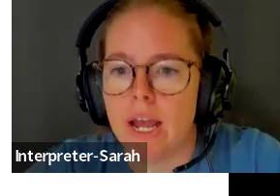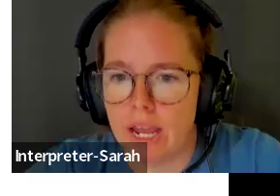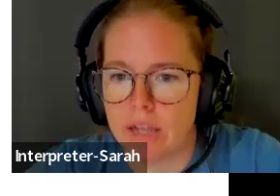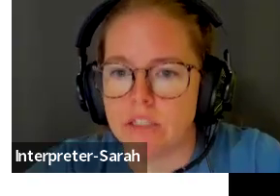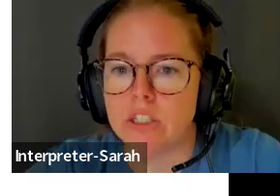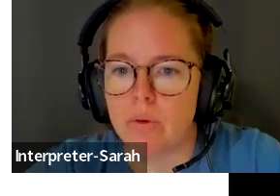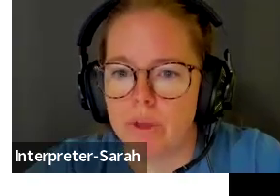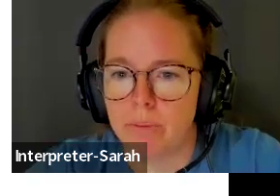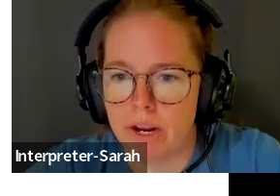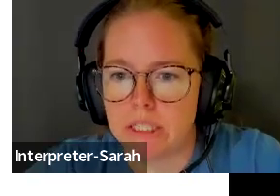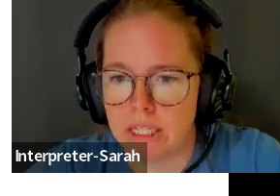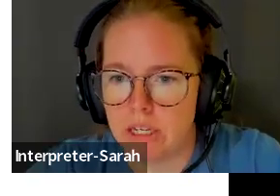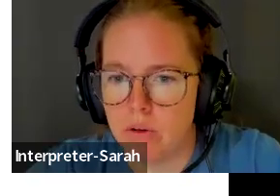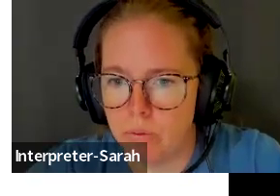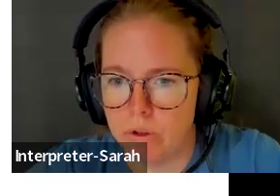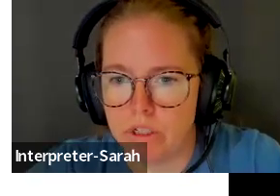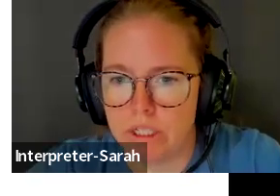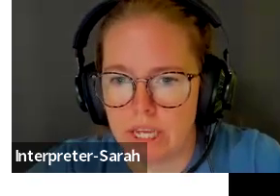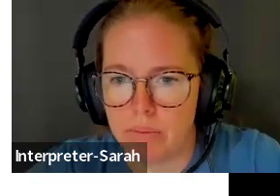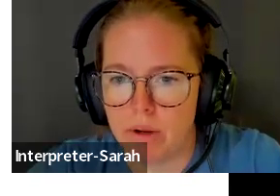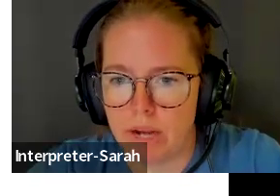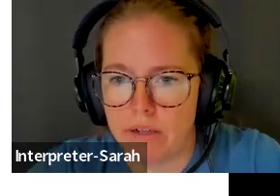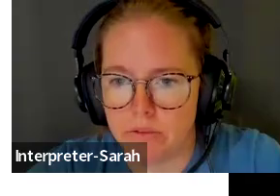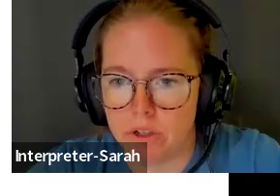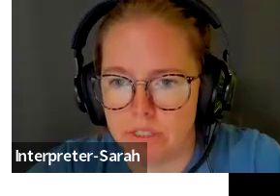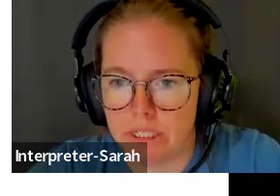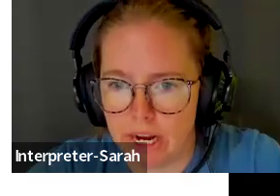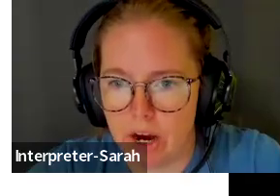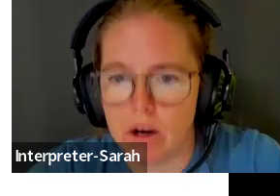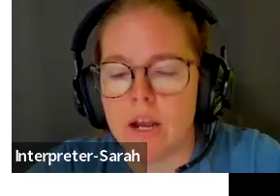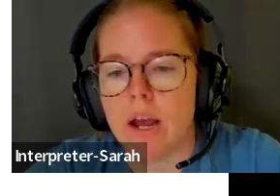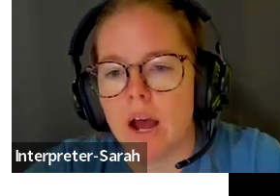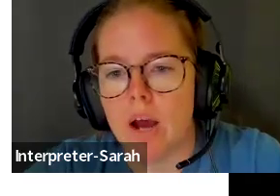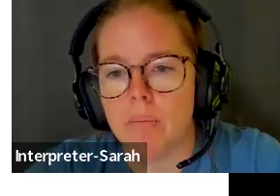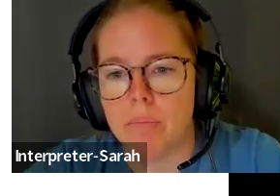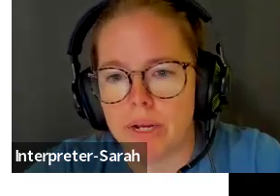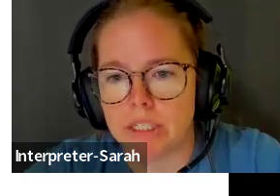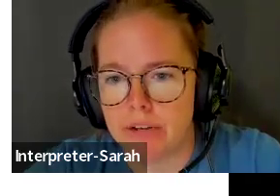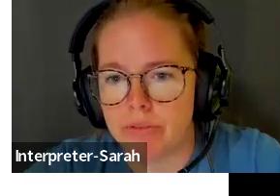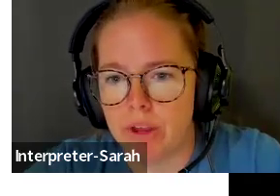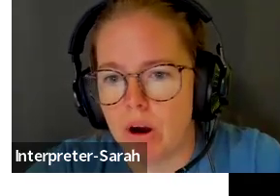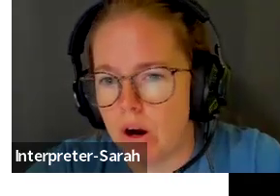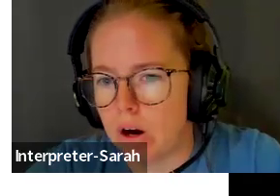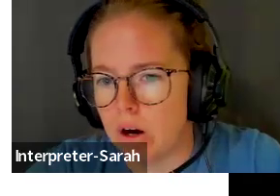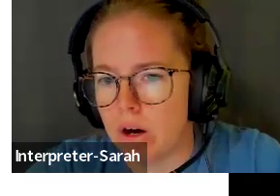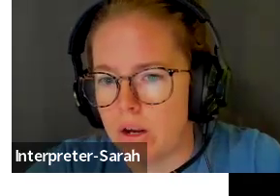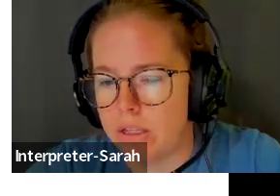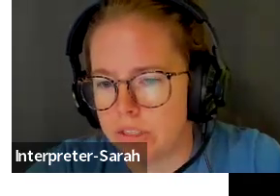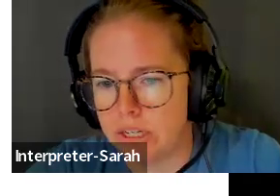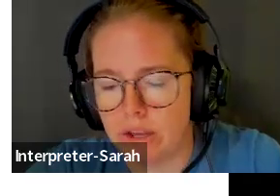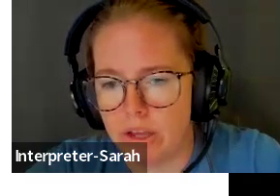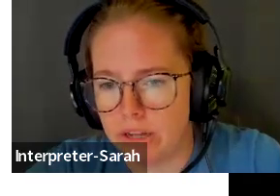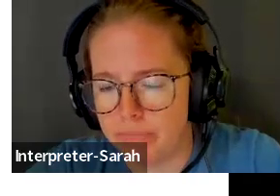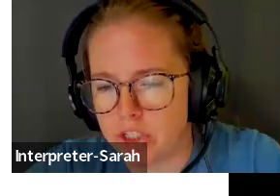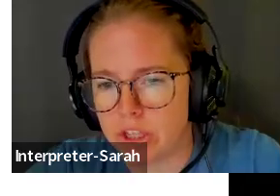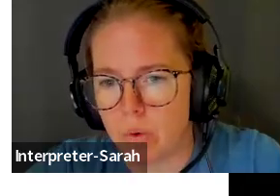addiction and with pregnancy, we'll do the same kinds of services there. But if